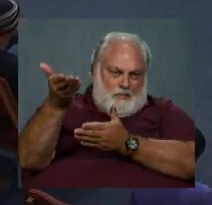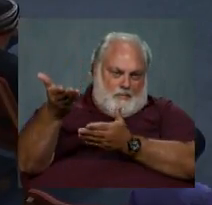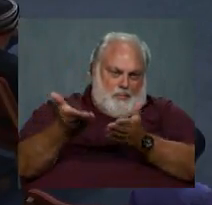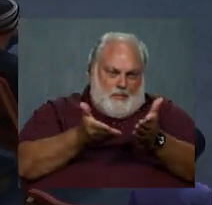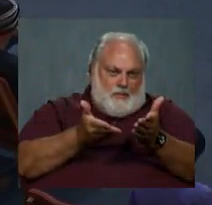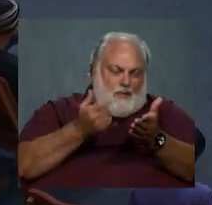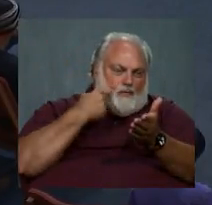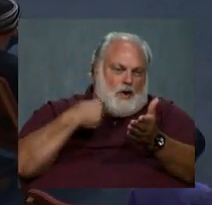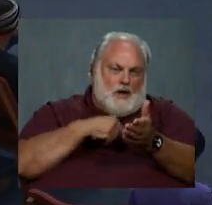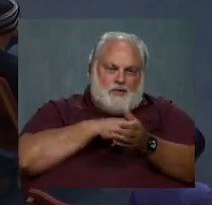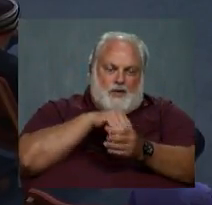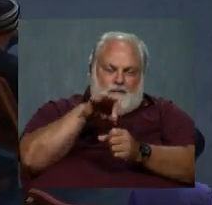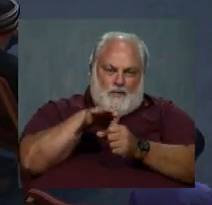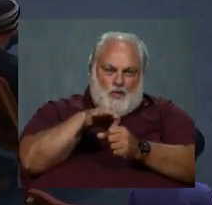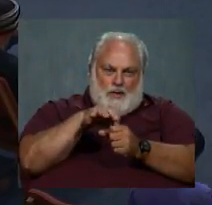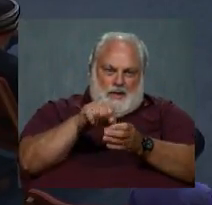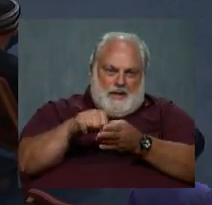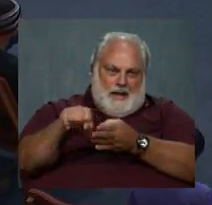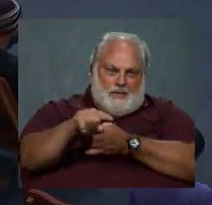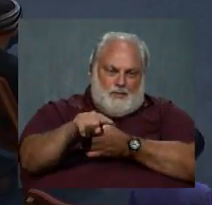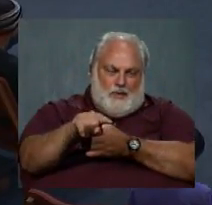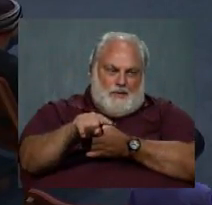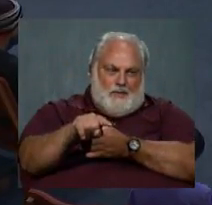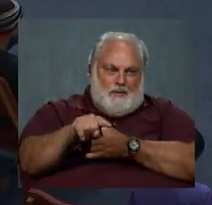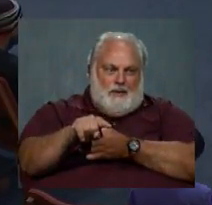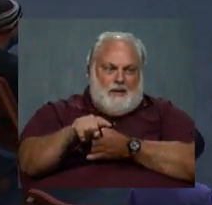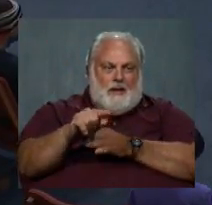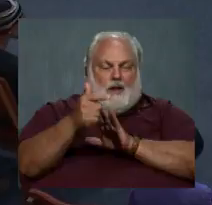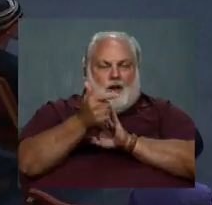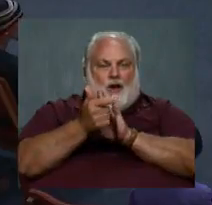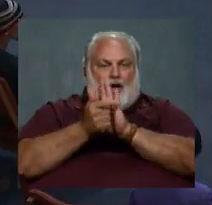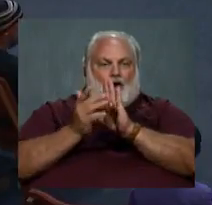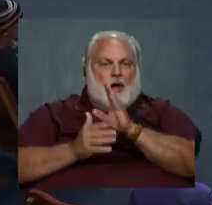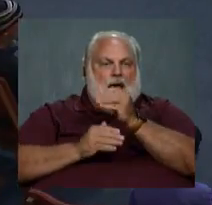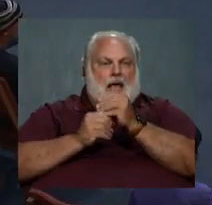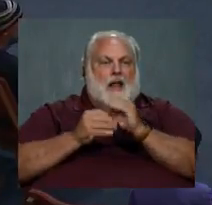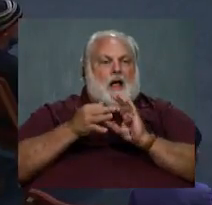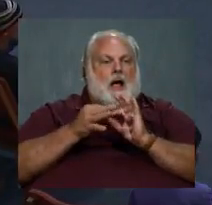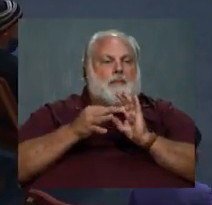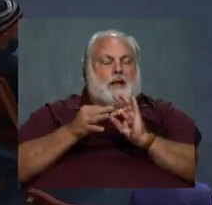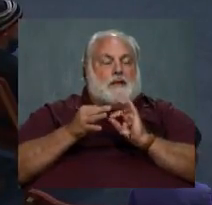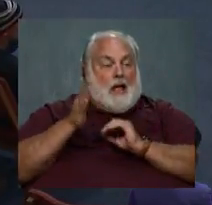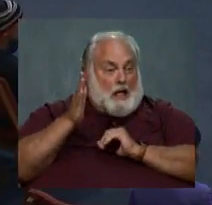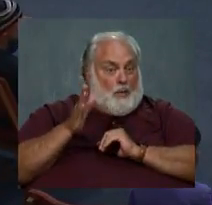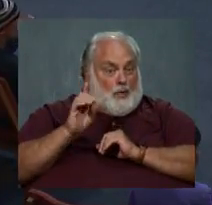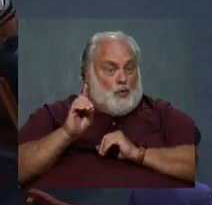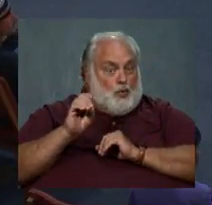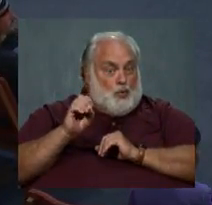prepared for us to vote on next week. And I will do that. Can I make one comment on that?